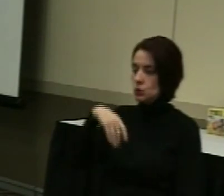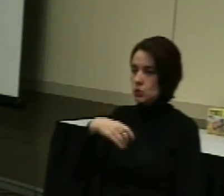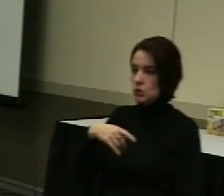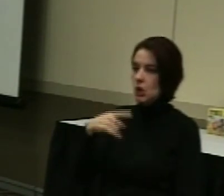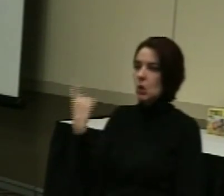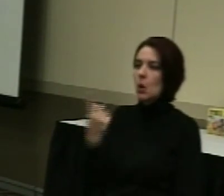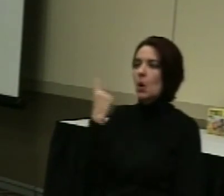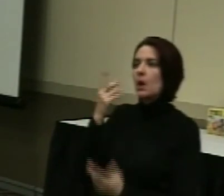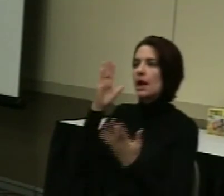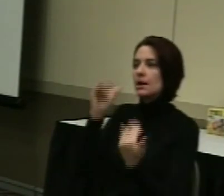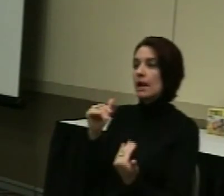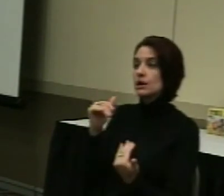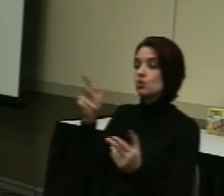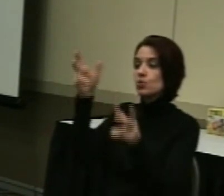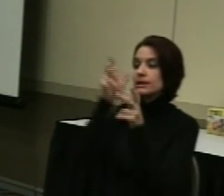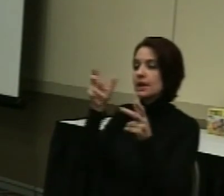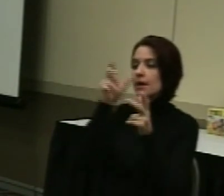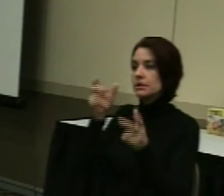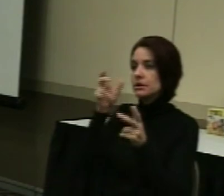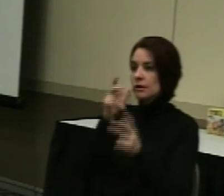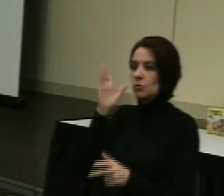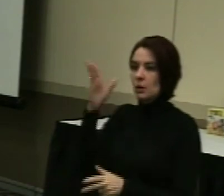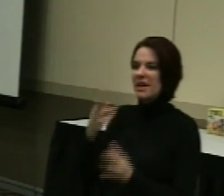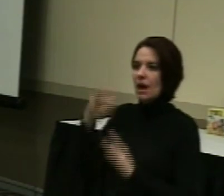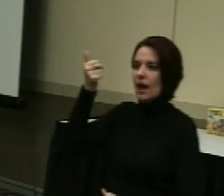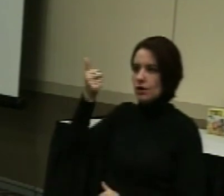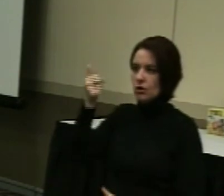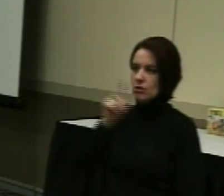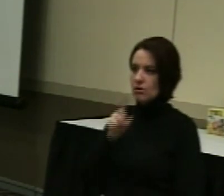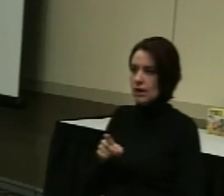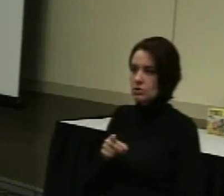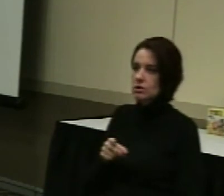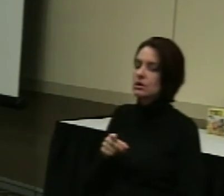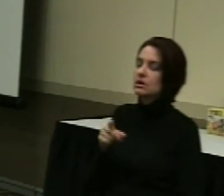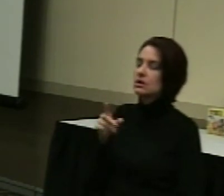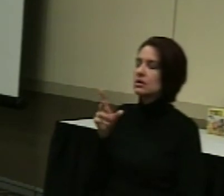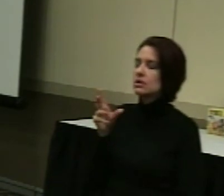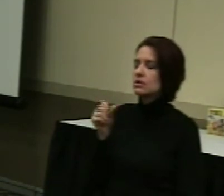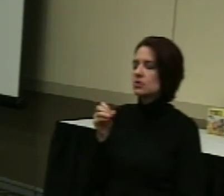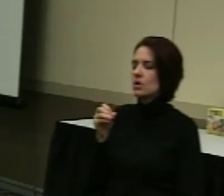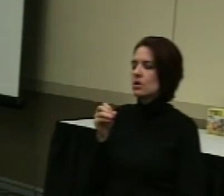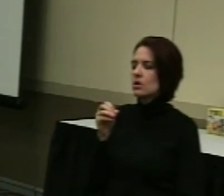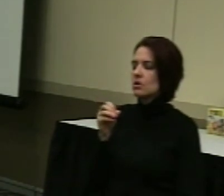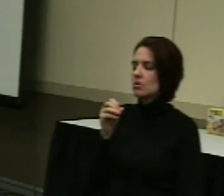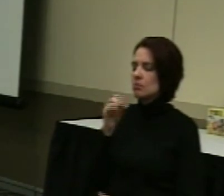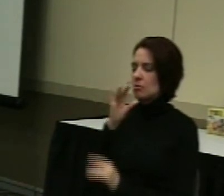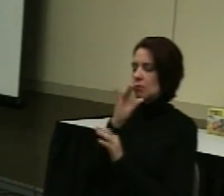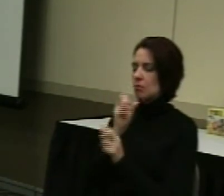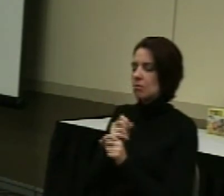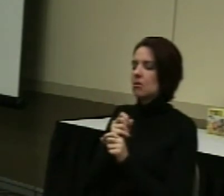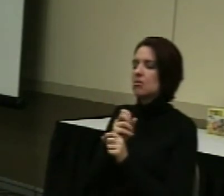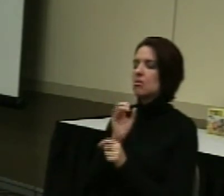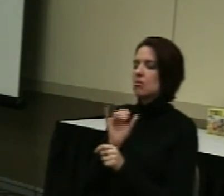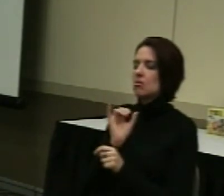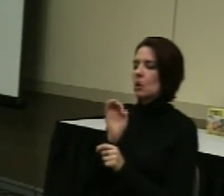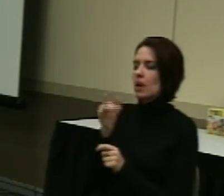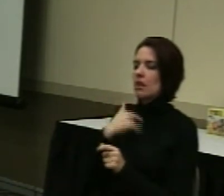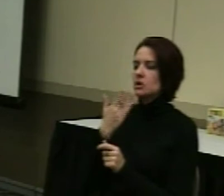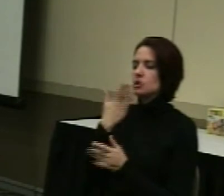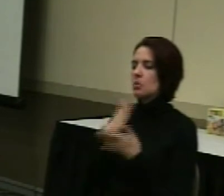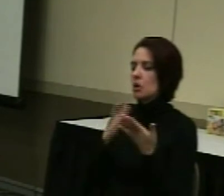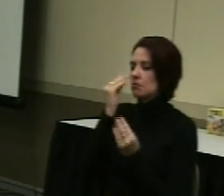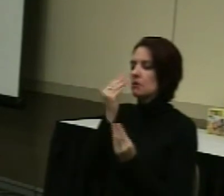the receptive would be higher actually. So it's a fascinating little piece of information to keep that in mind. So as you